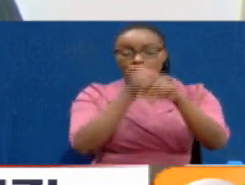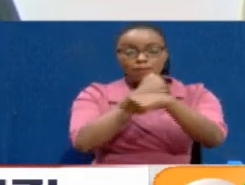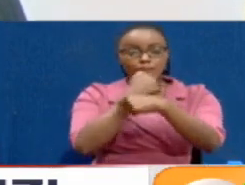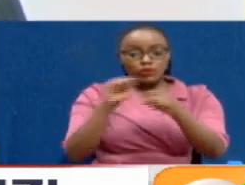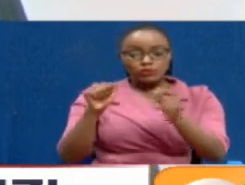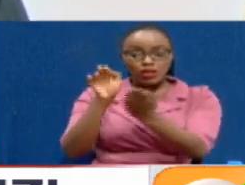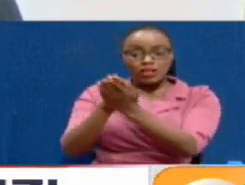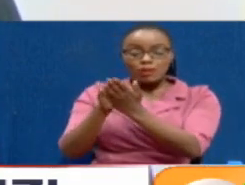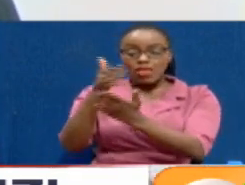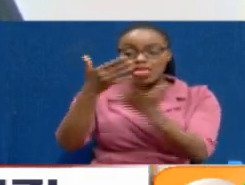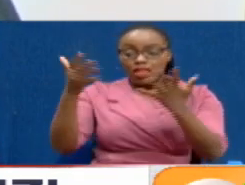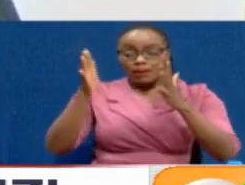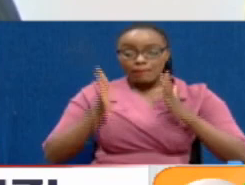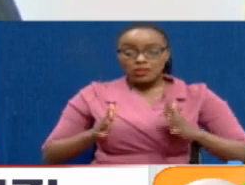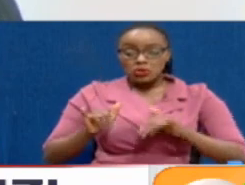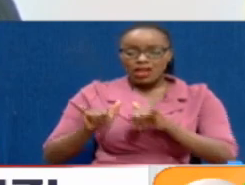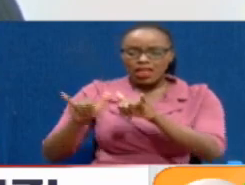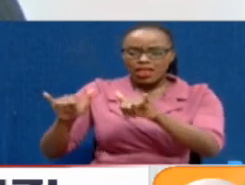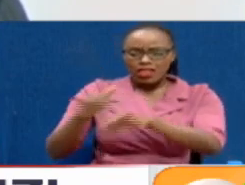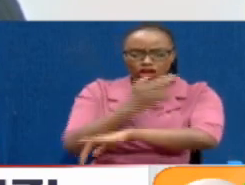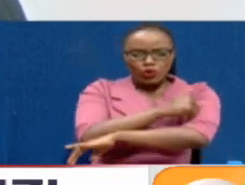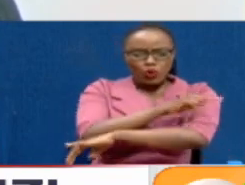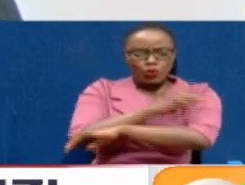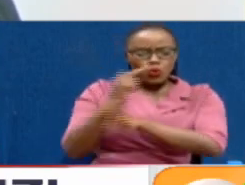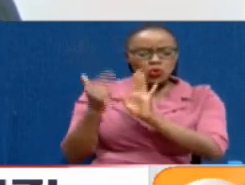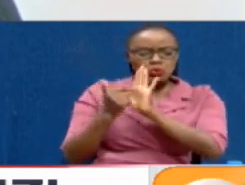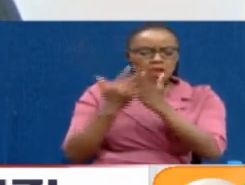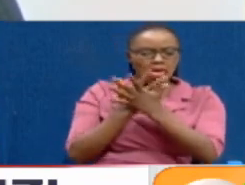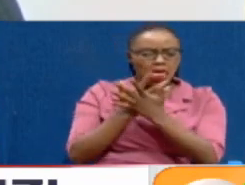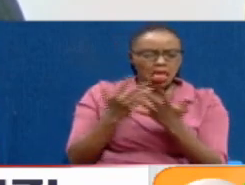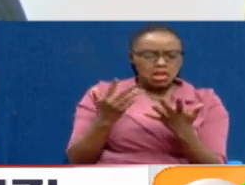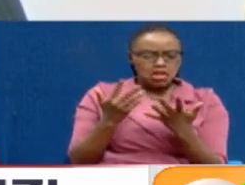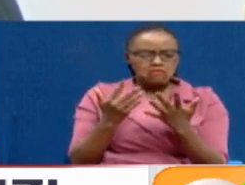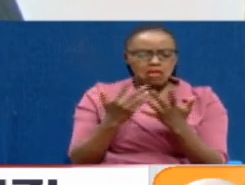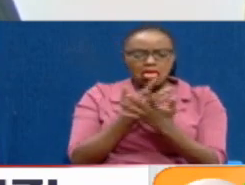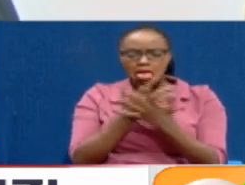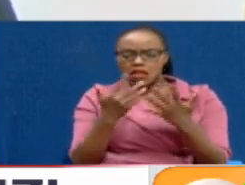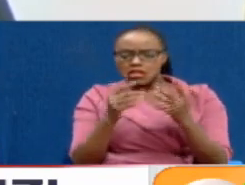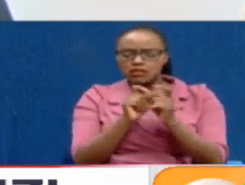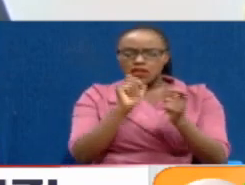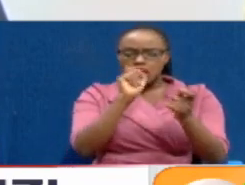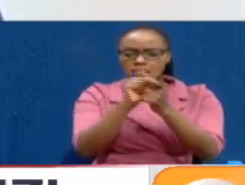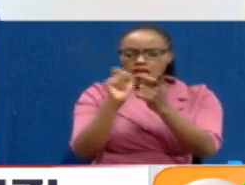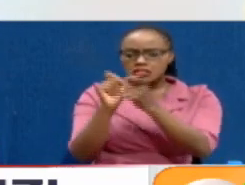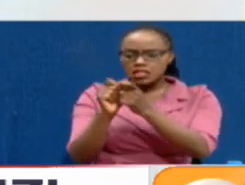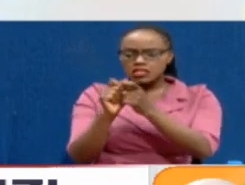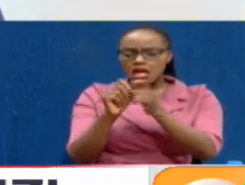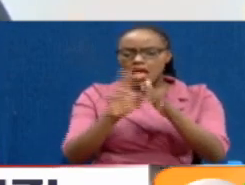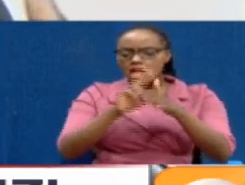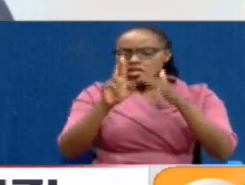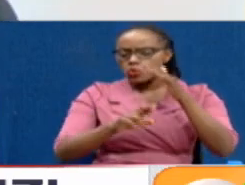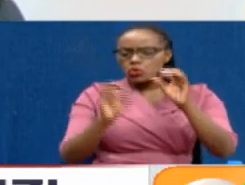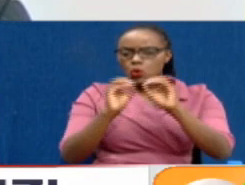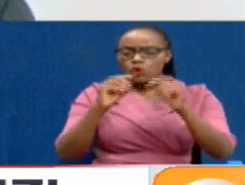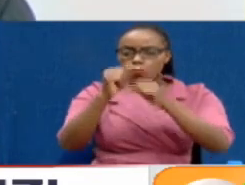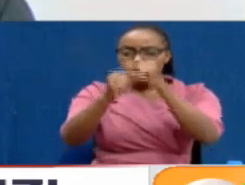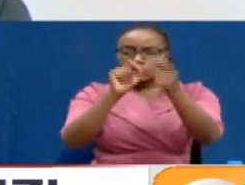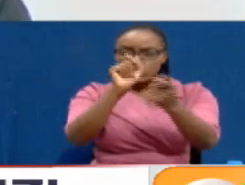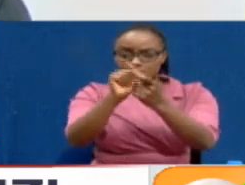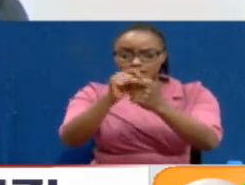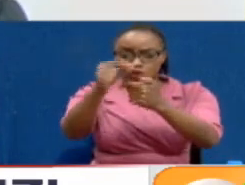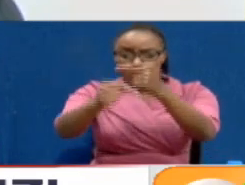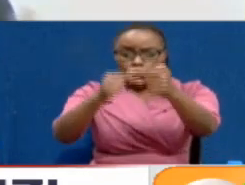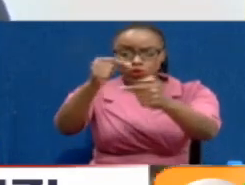keep anyone in hospital who has not shown any, you know, the test results are not positive. So we keep on testing them,